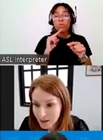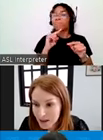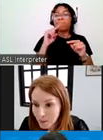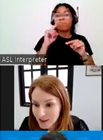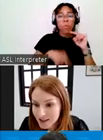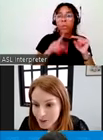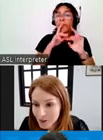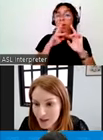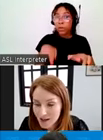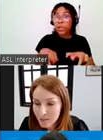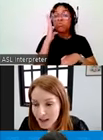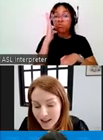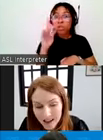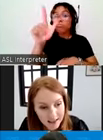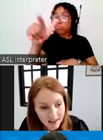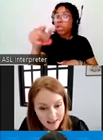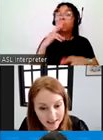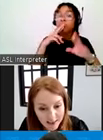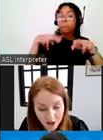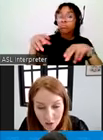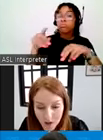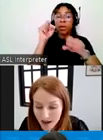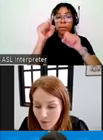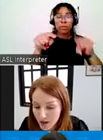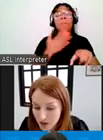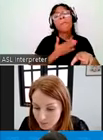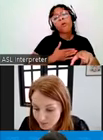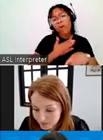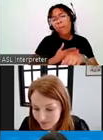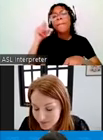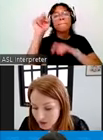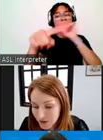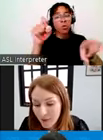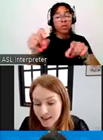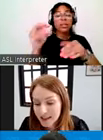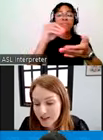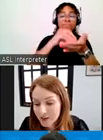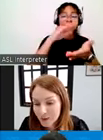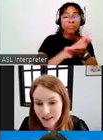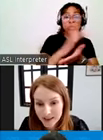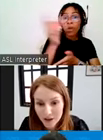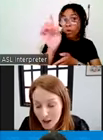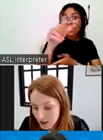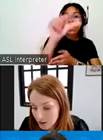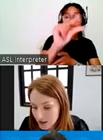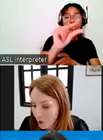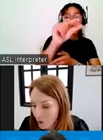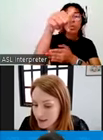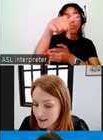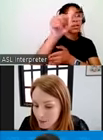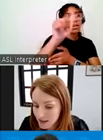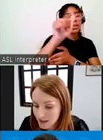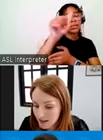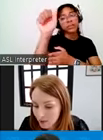So please do share in the Q&A function. So now I'd like to close this poll,